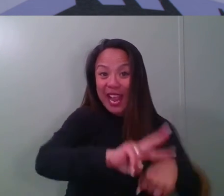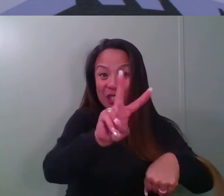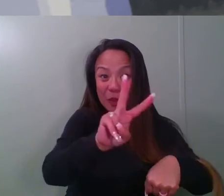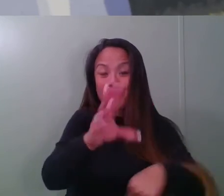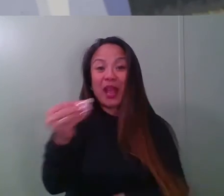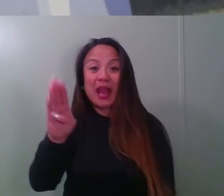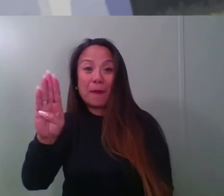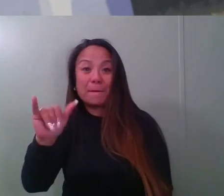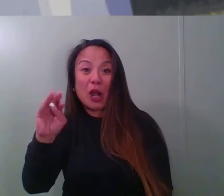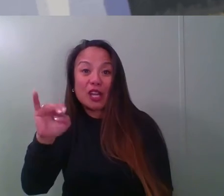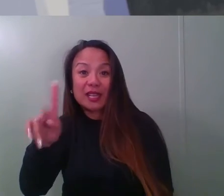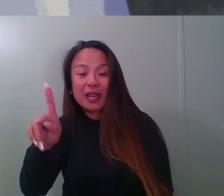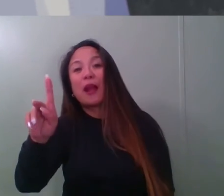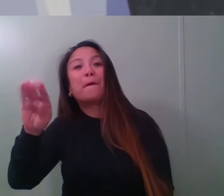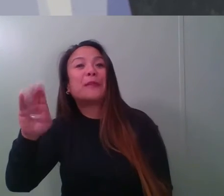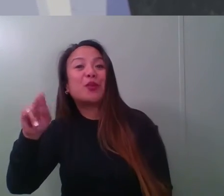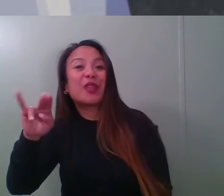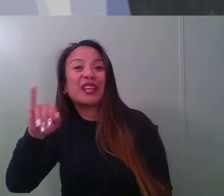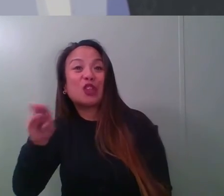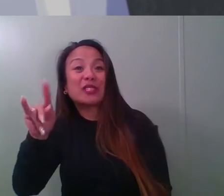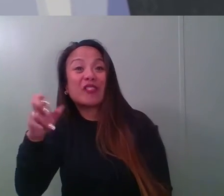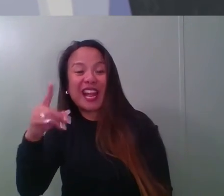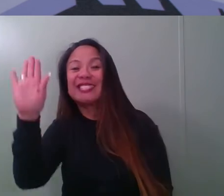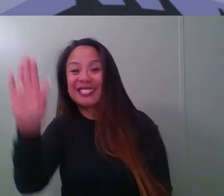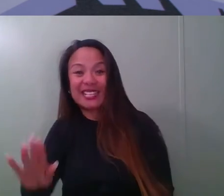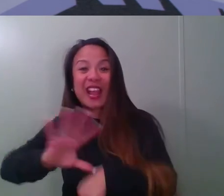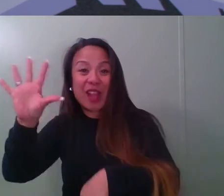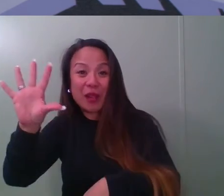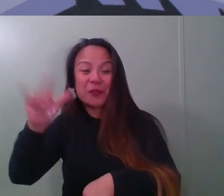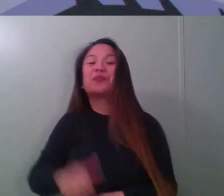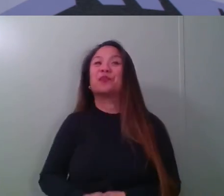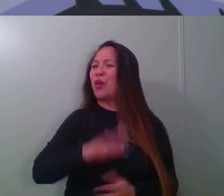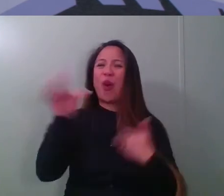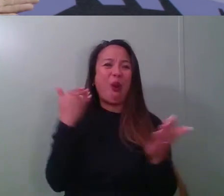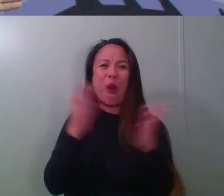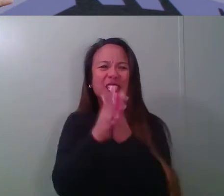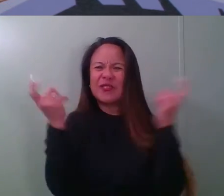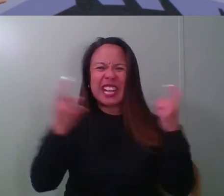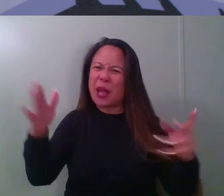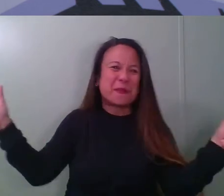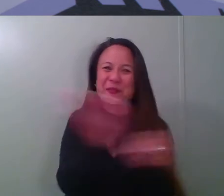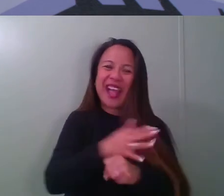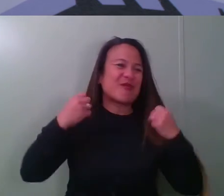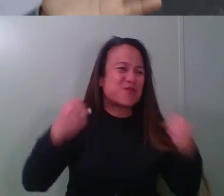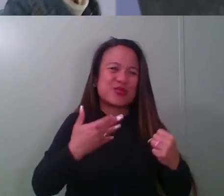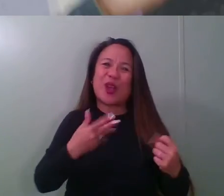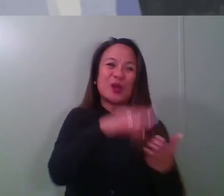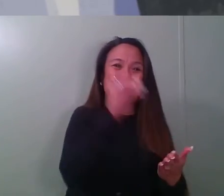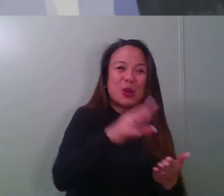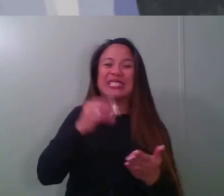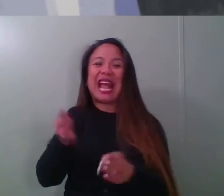Saturday at 2 p.m. and Mark Bamute Joseph on Sunday at 5 p.m. The entire festival is power-packed